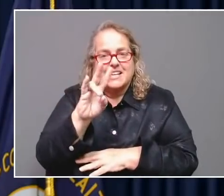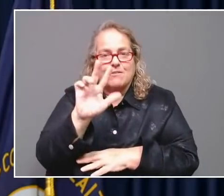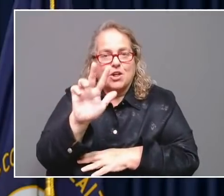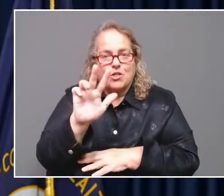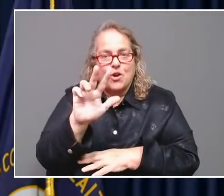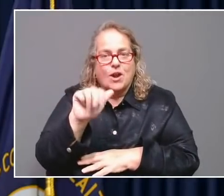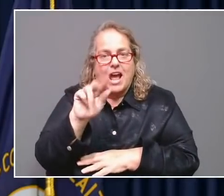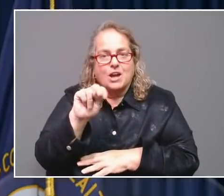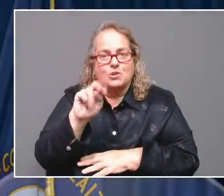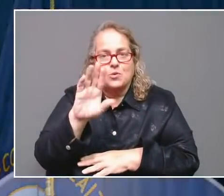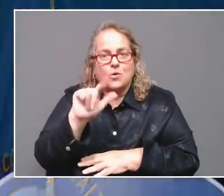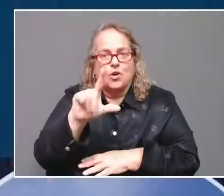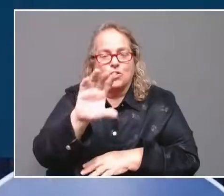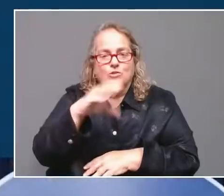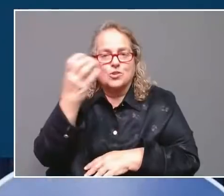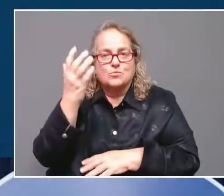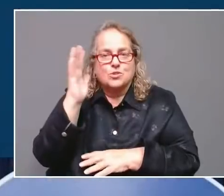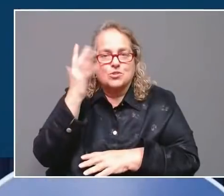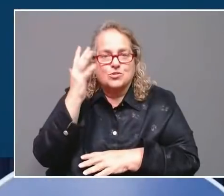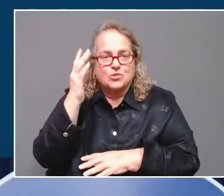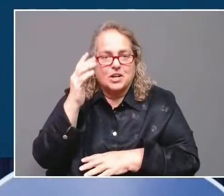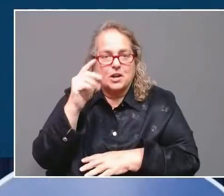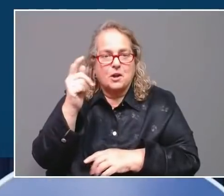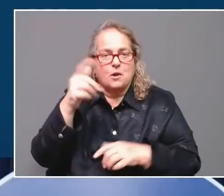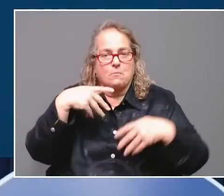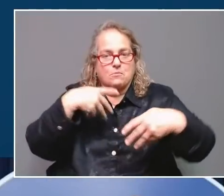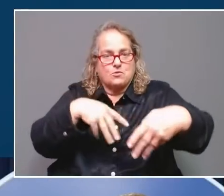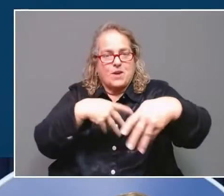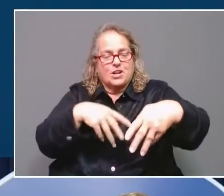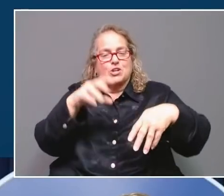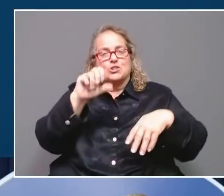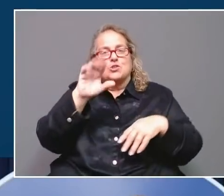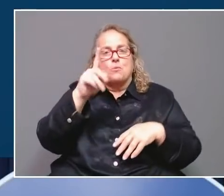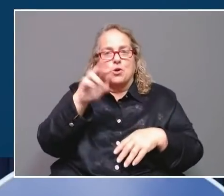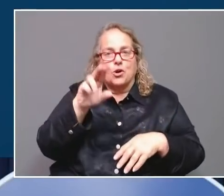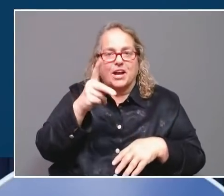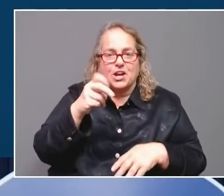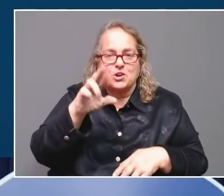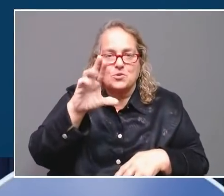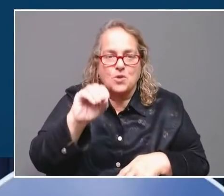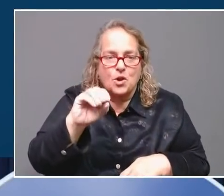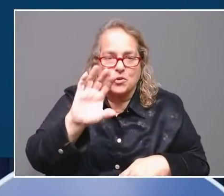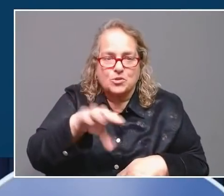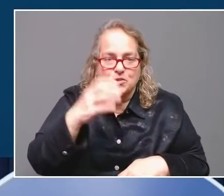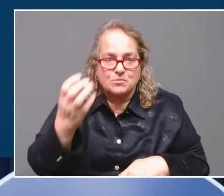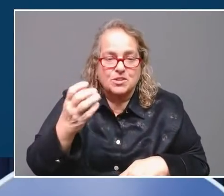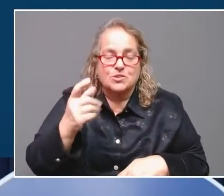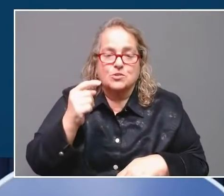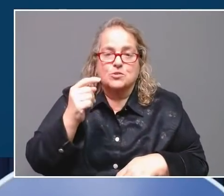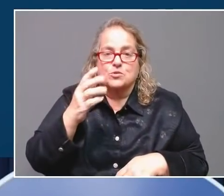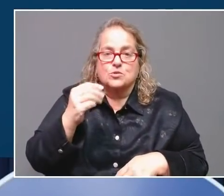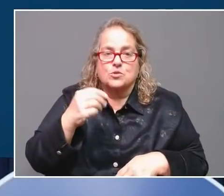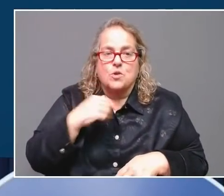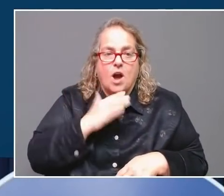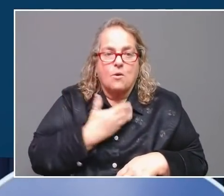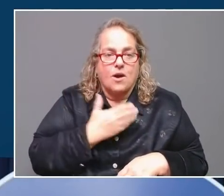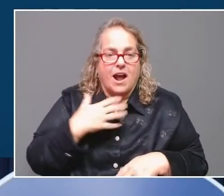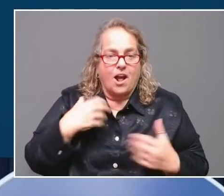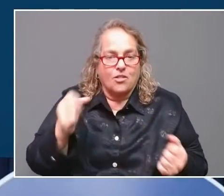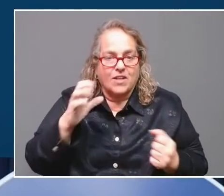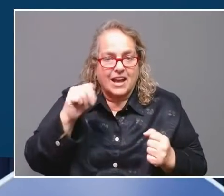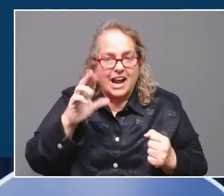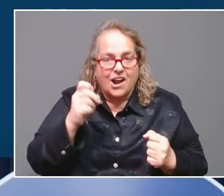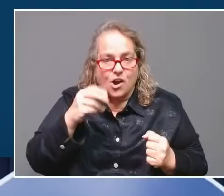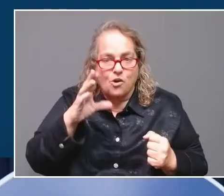The parade's theme is Superhero Christmas, to honor all of our amazing healthcare heroes, like our first responders, service members, local